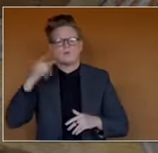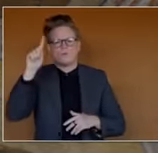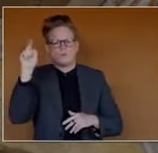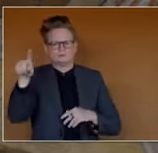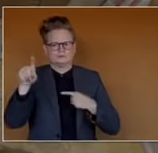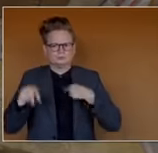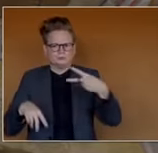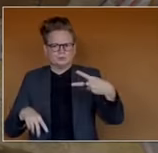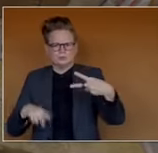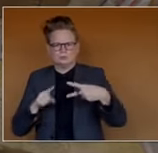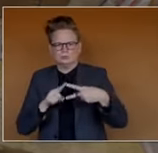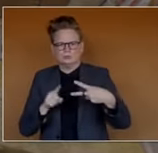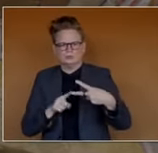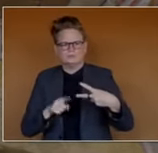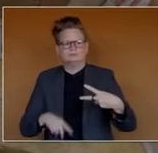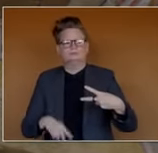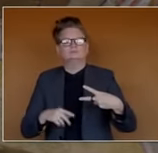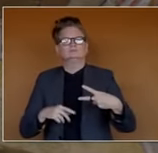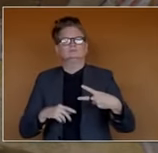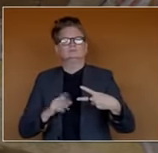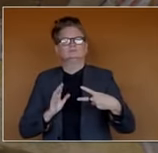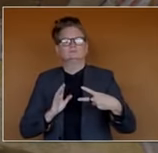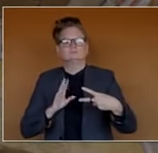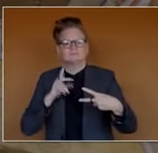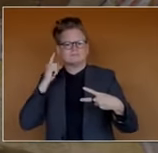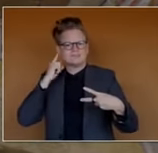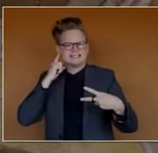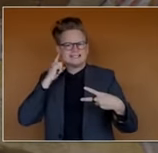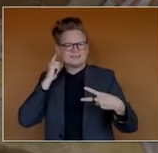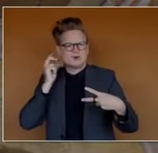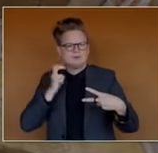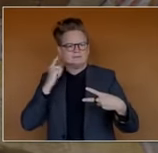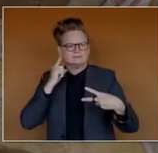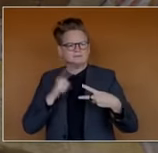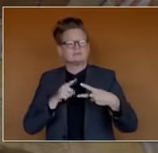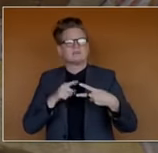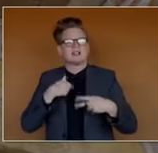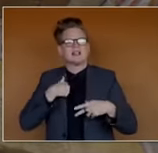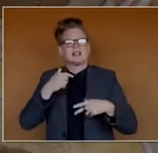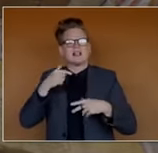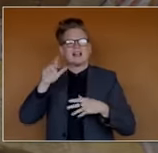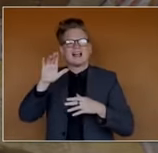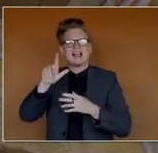First, just this is what is known in, you know, in legal terms, collusion.